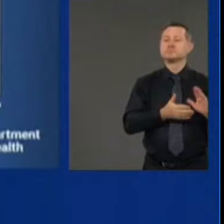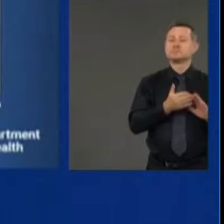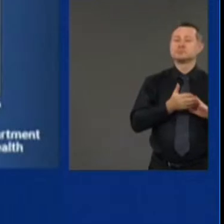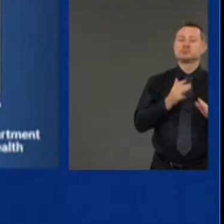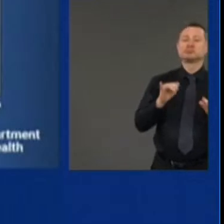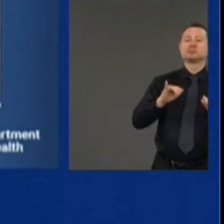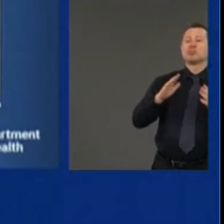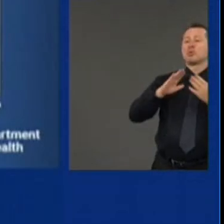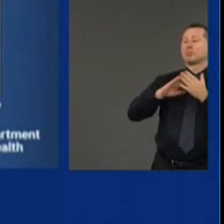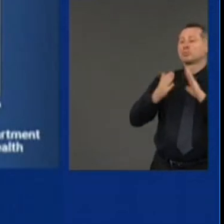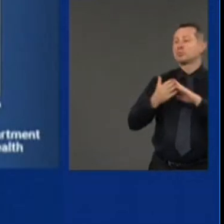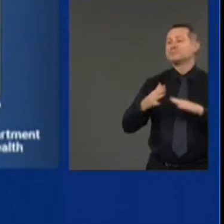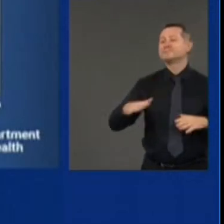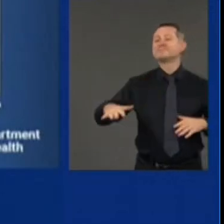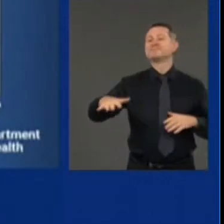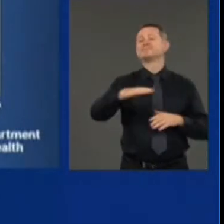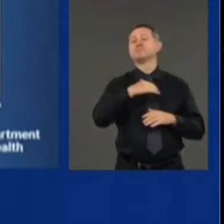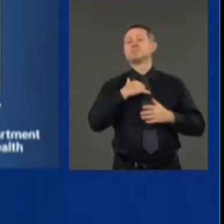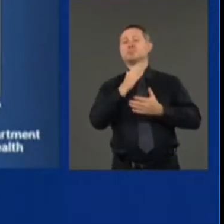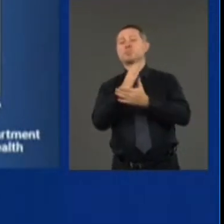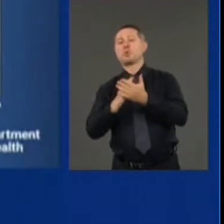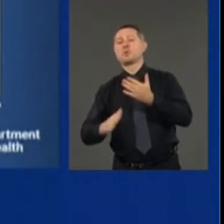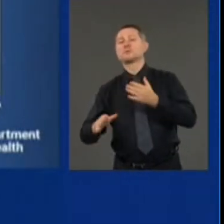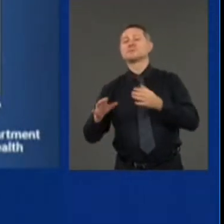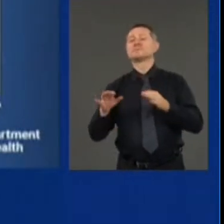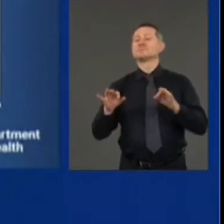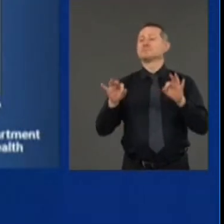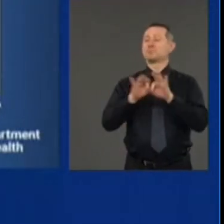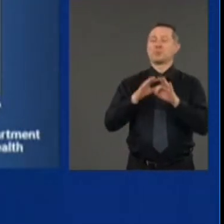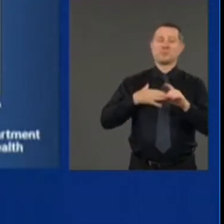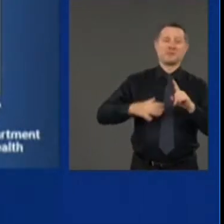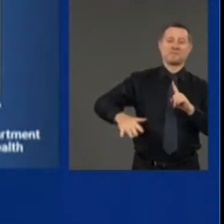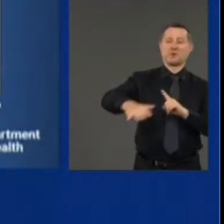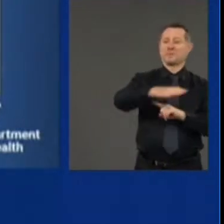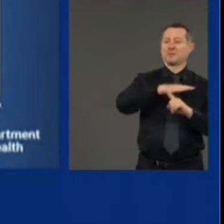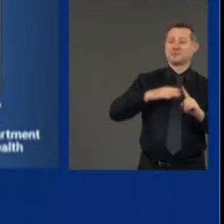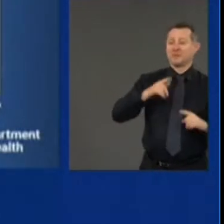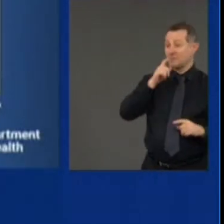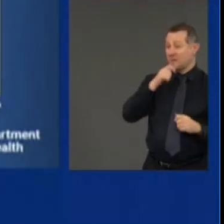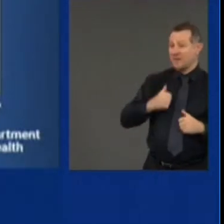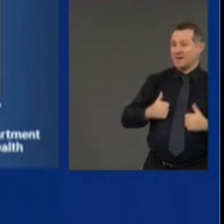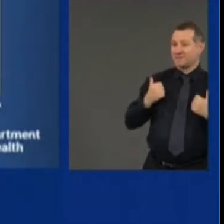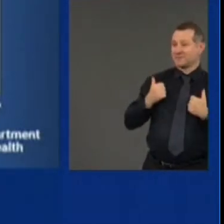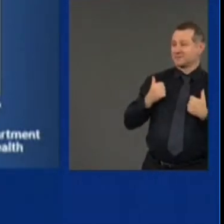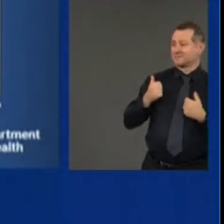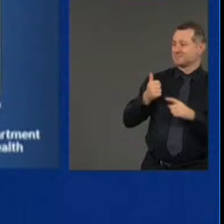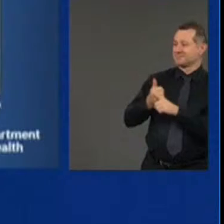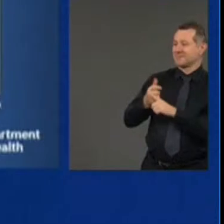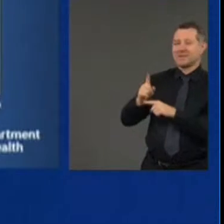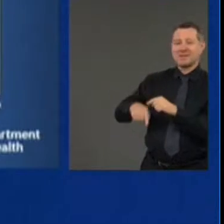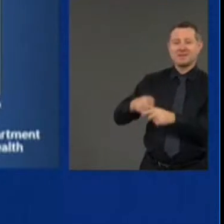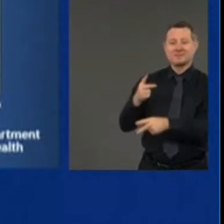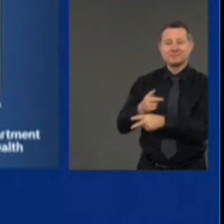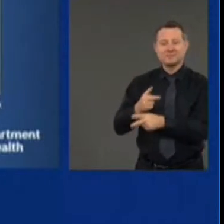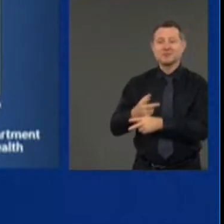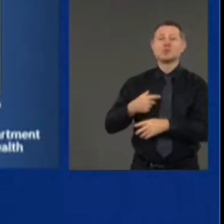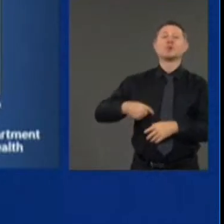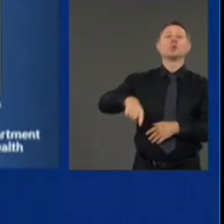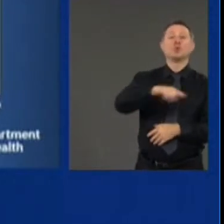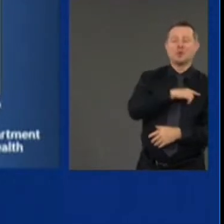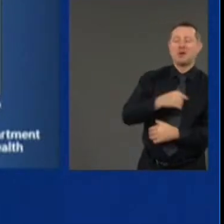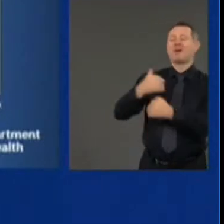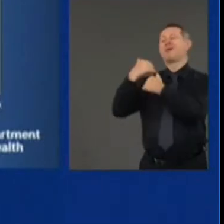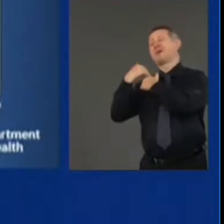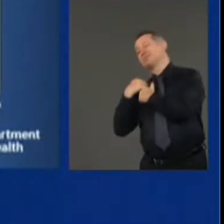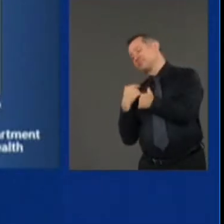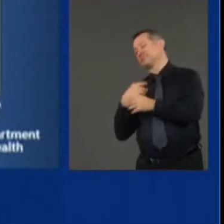social fabric of how we care for those who can no longer care for themselves. The people who work there are part of the community too.